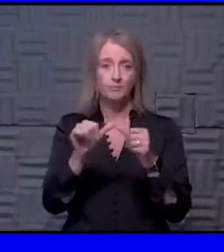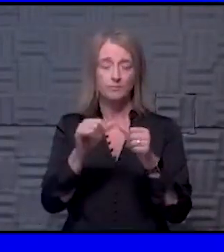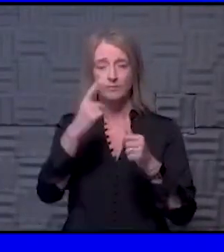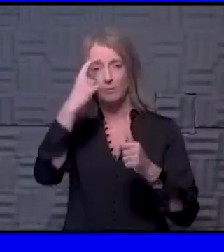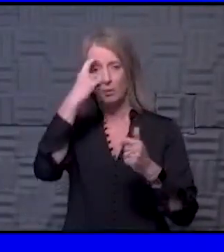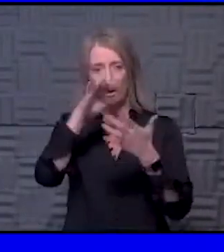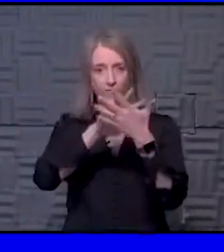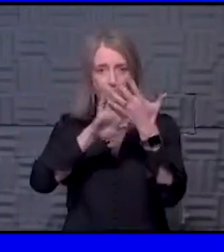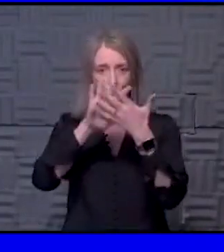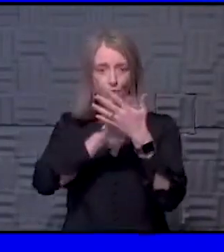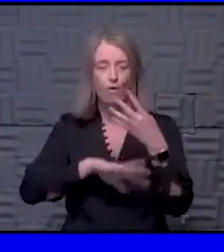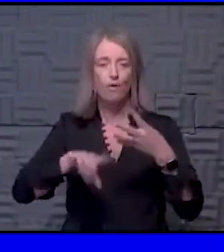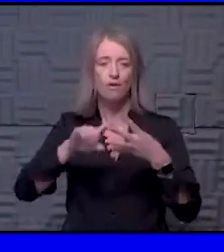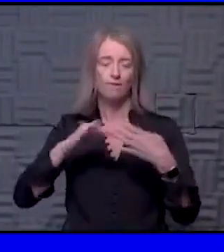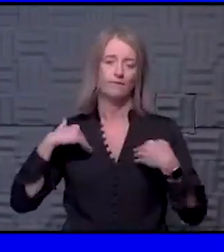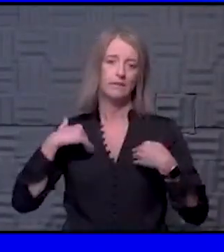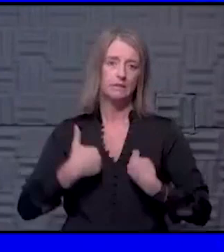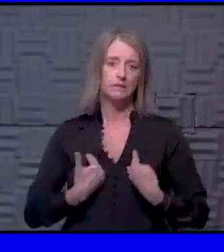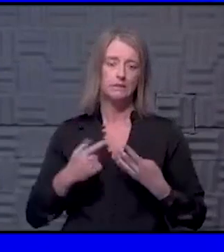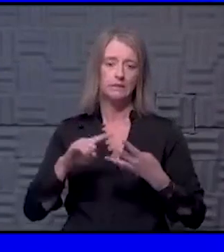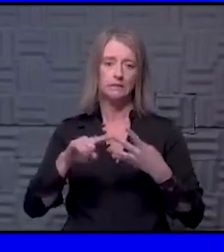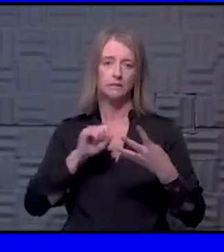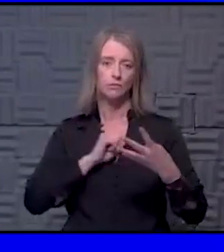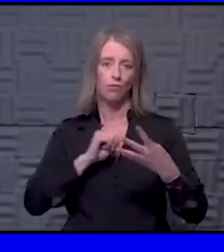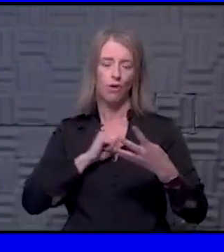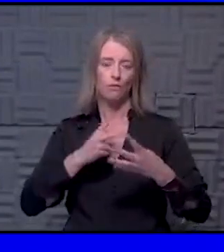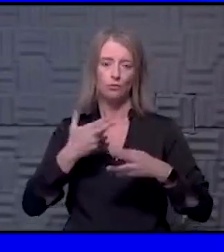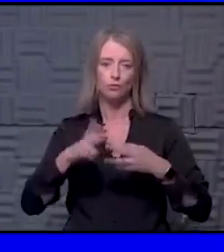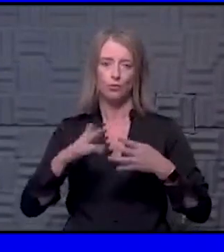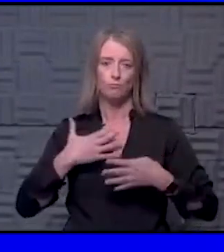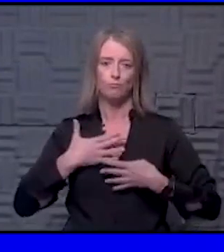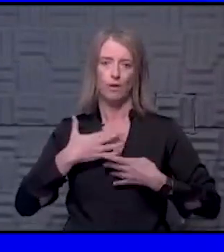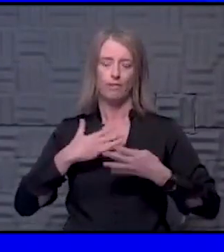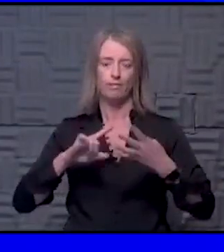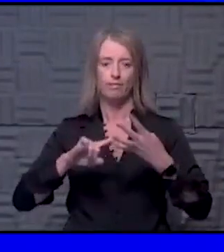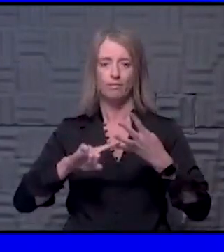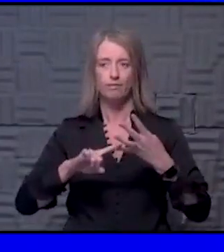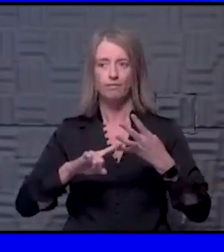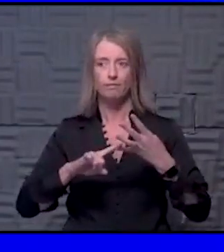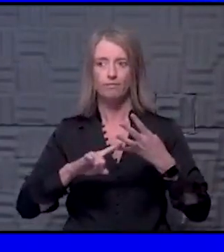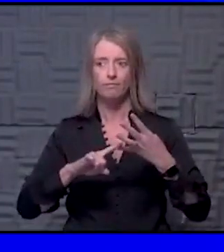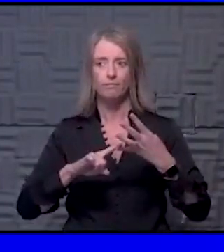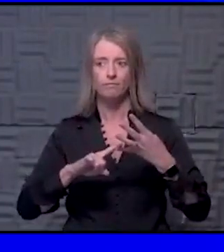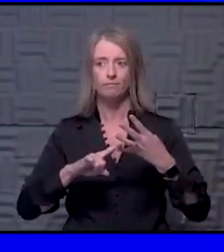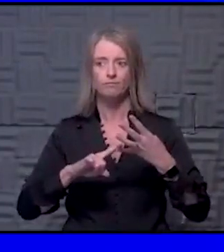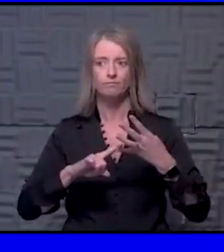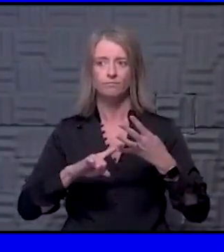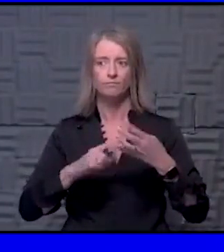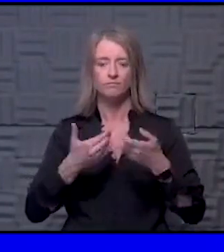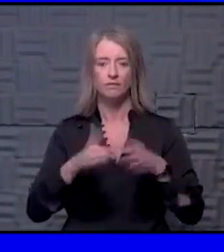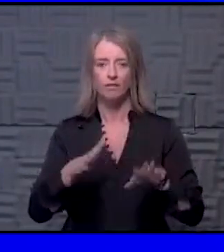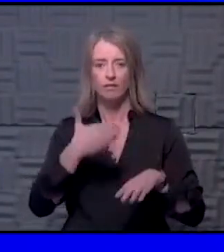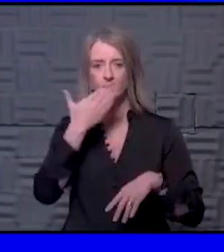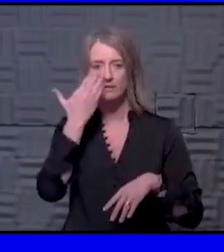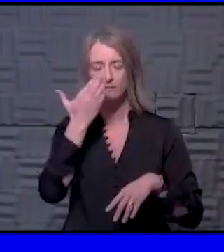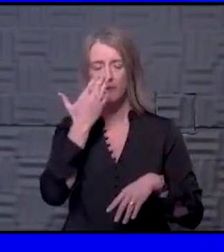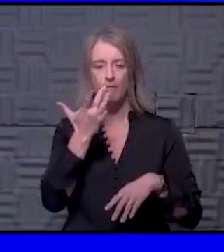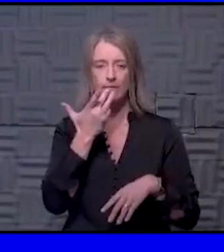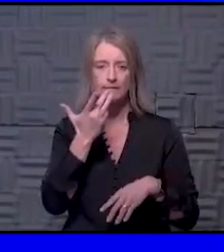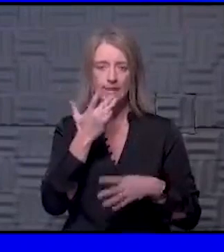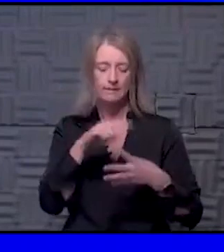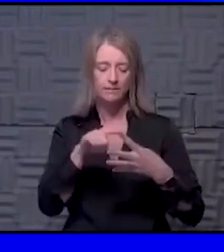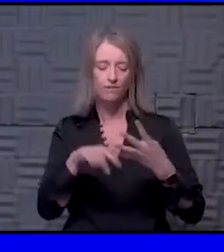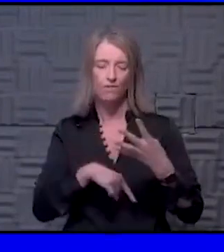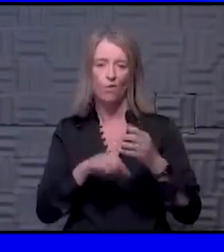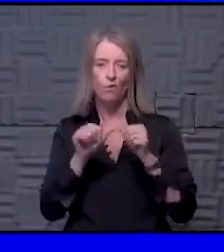brain fog, fatigue, cough or shortness of breath, and then, again, that loss of smell or taste as